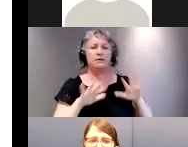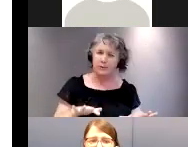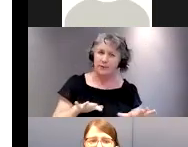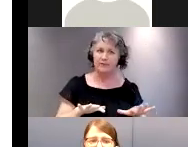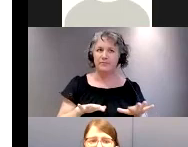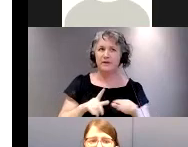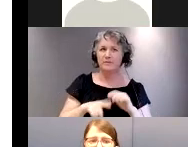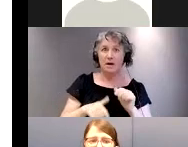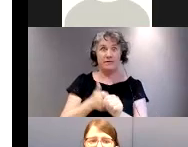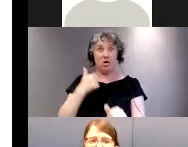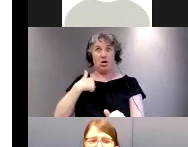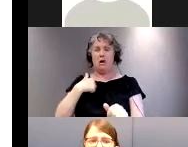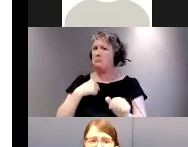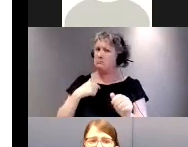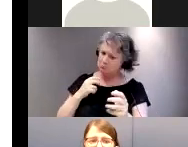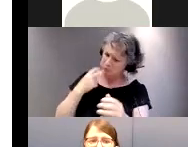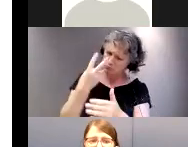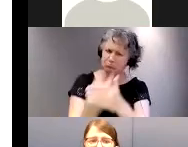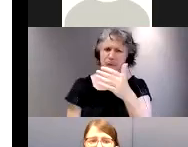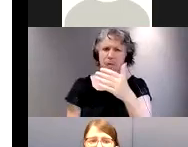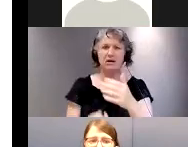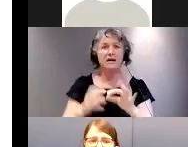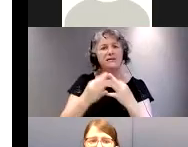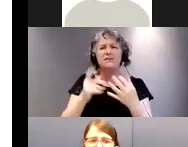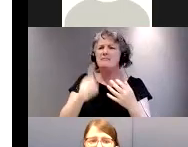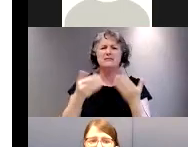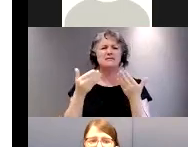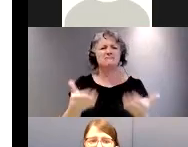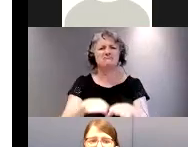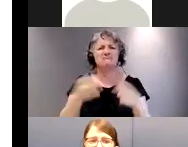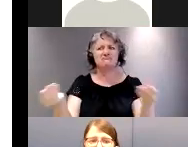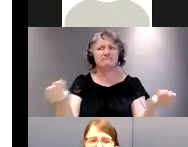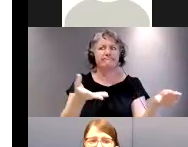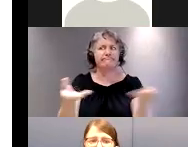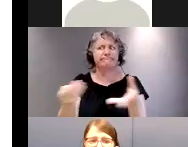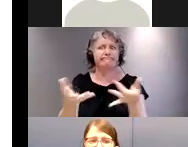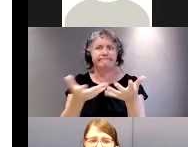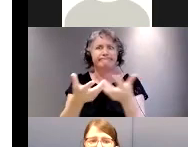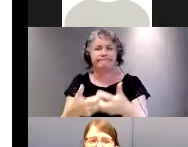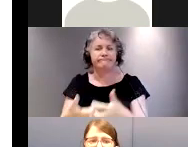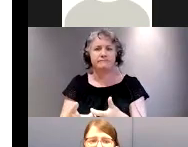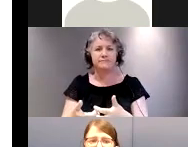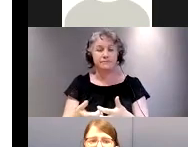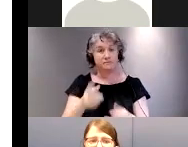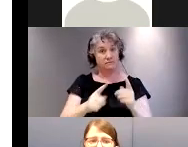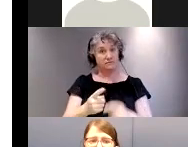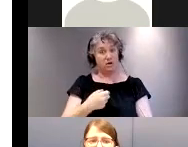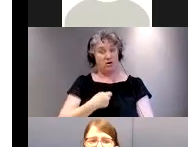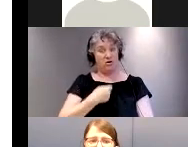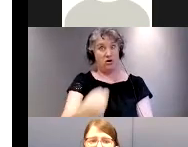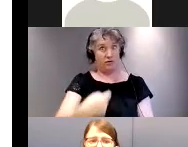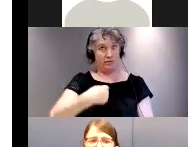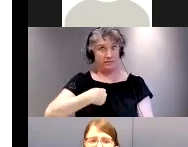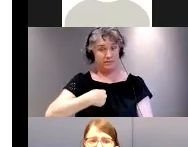that the families really need to have these conversations, these difficult conversations. So when people come to me, they are looking